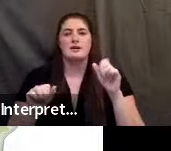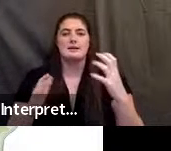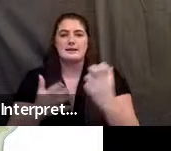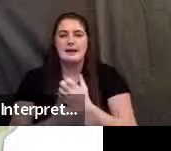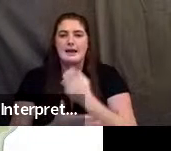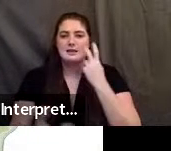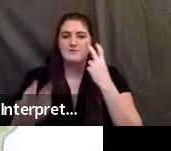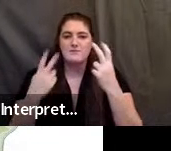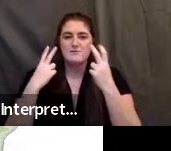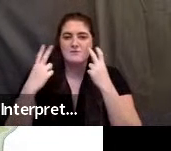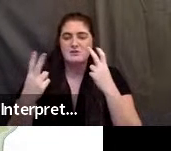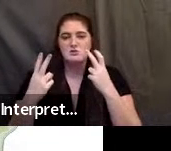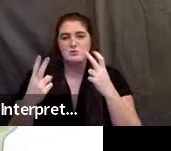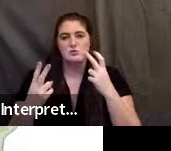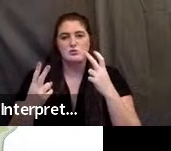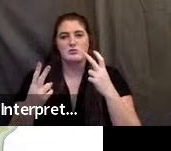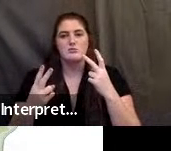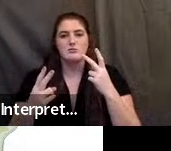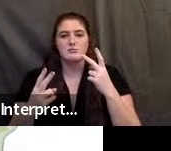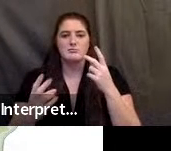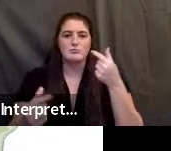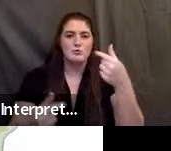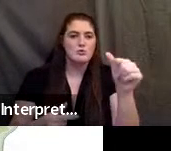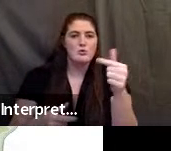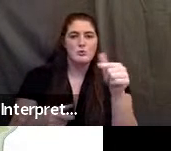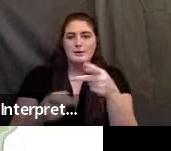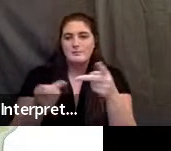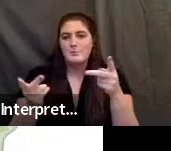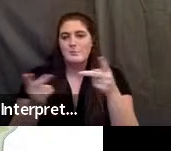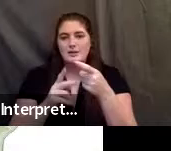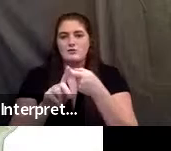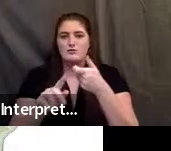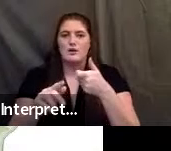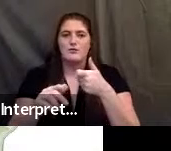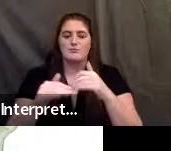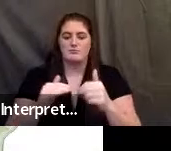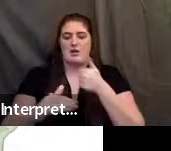visual glimpses of green from the ground below.